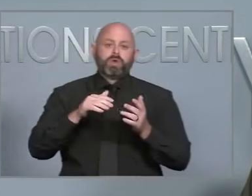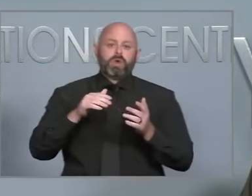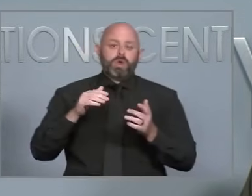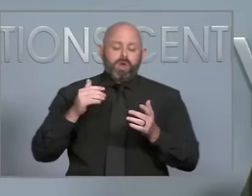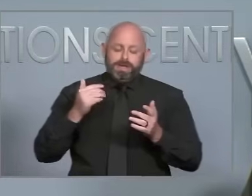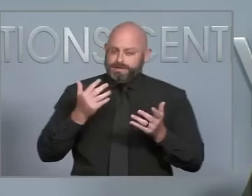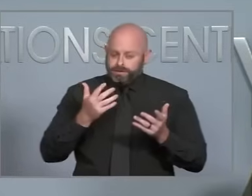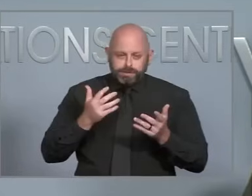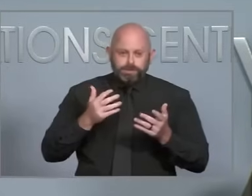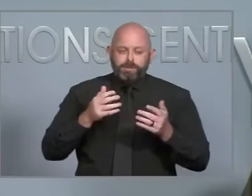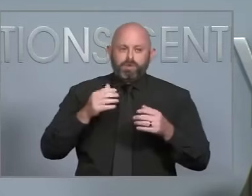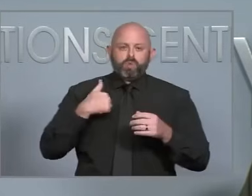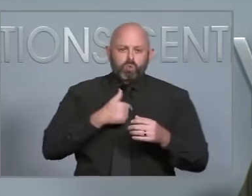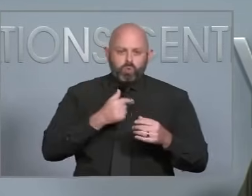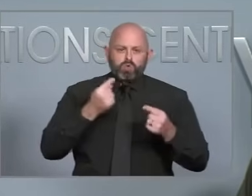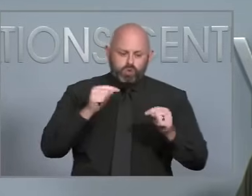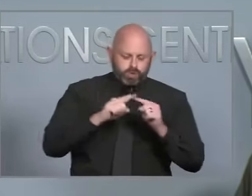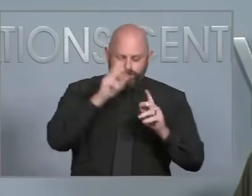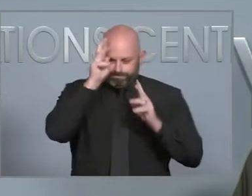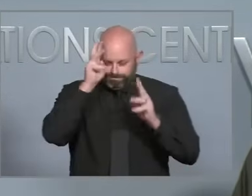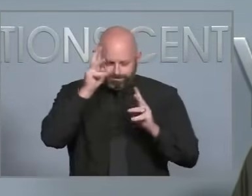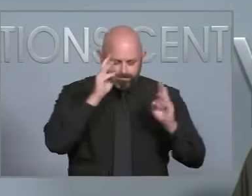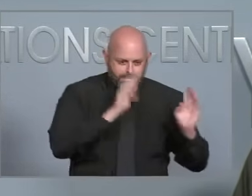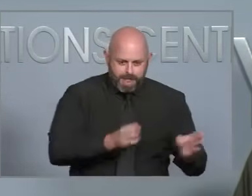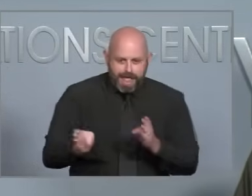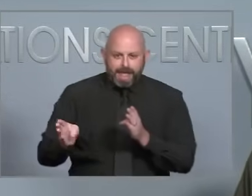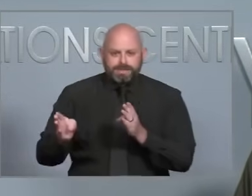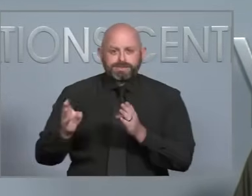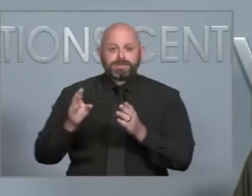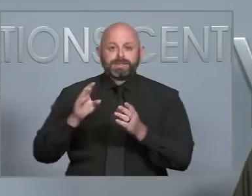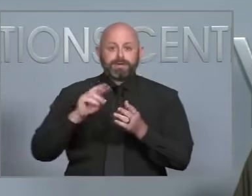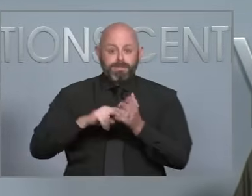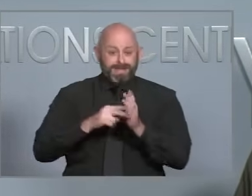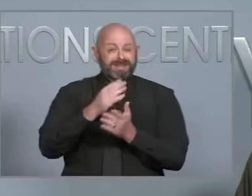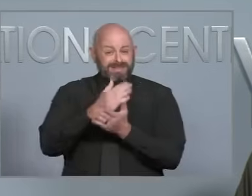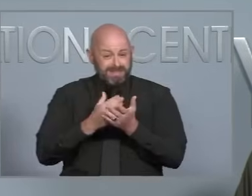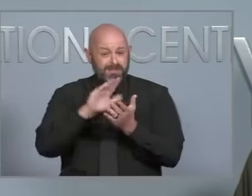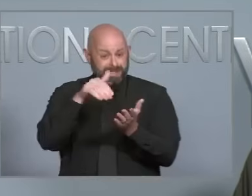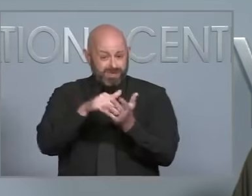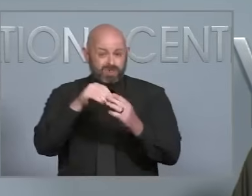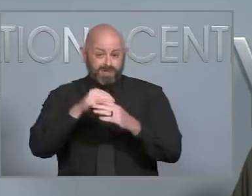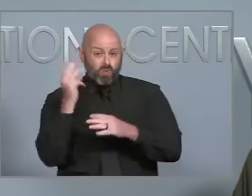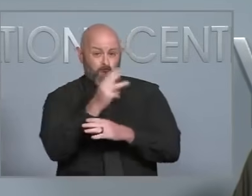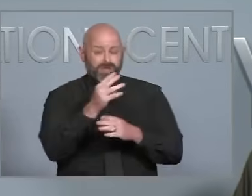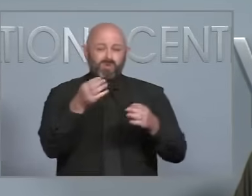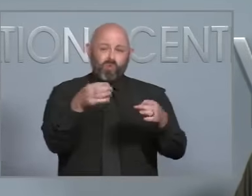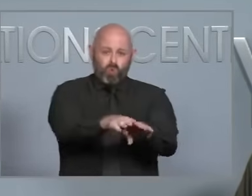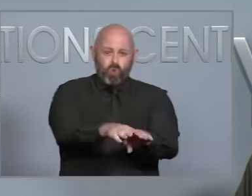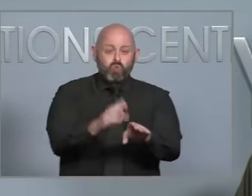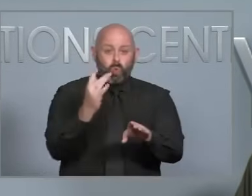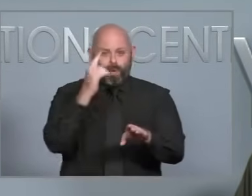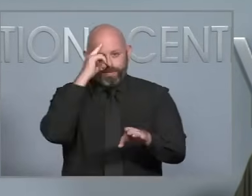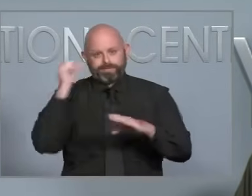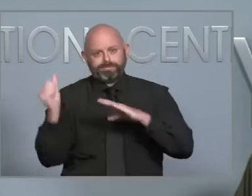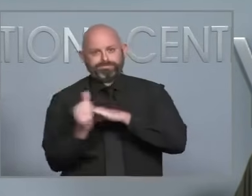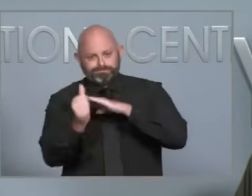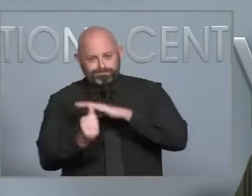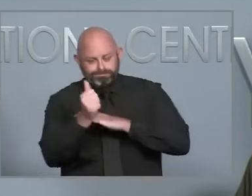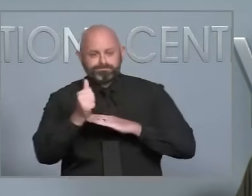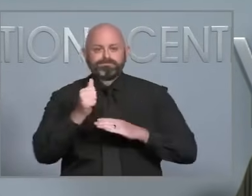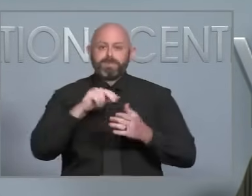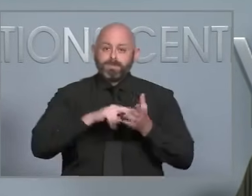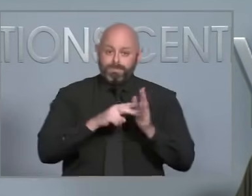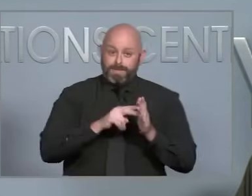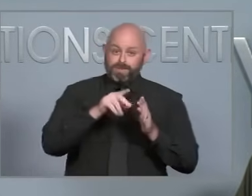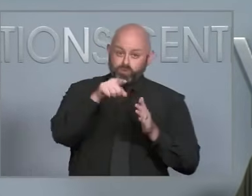fallback plans where unimpacted centers would be able to receive 911 calls on their behalf. Those fallback plans in those